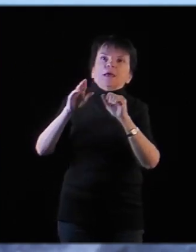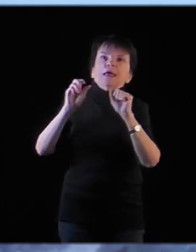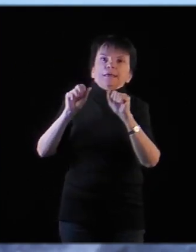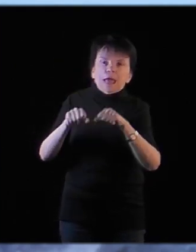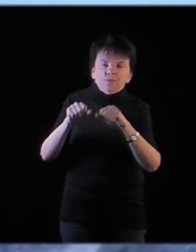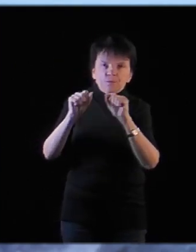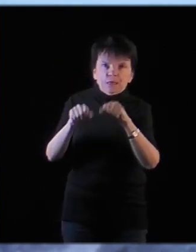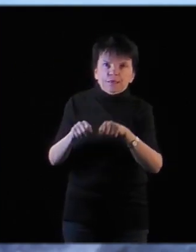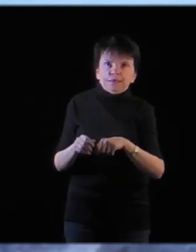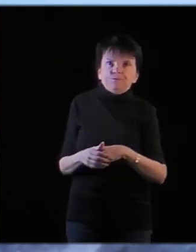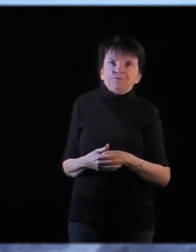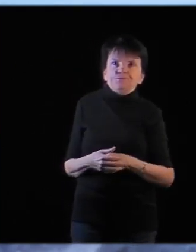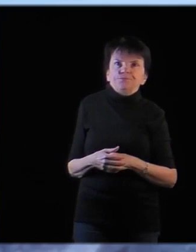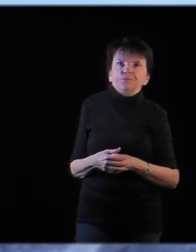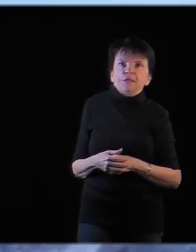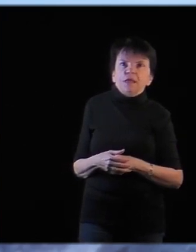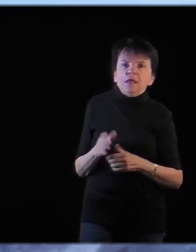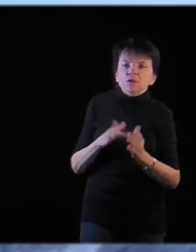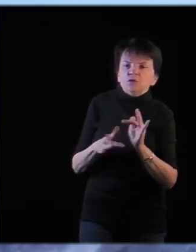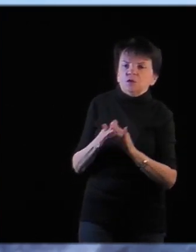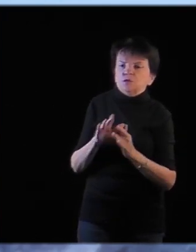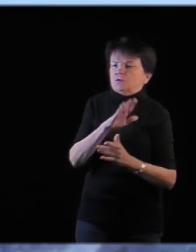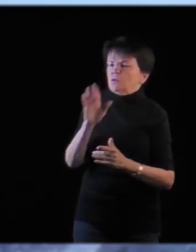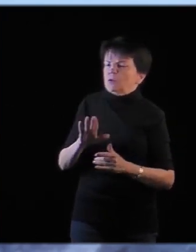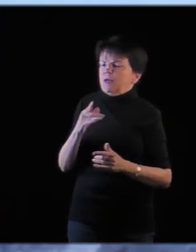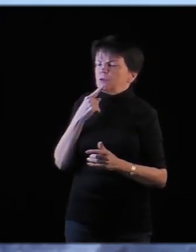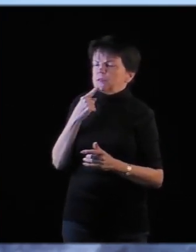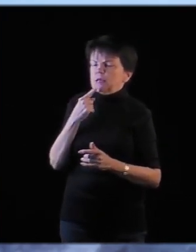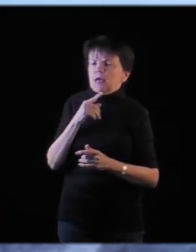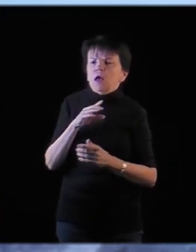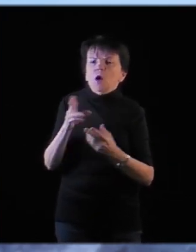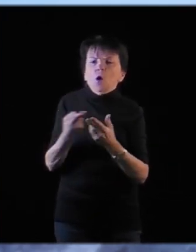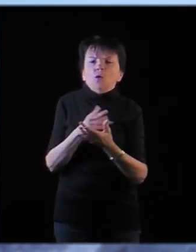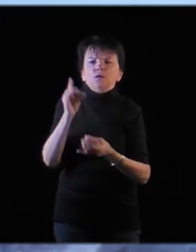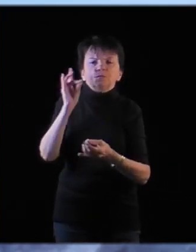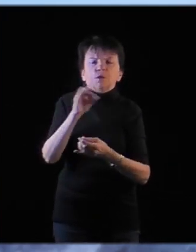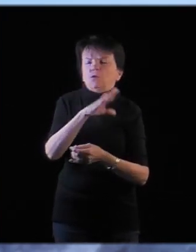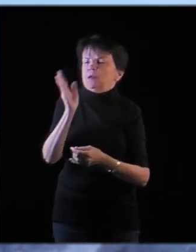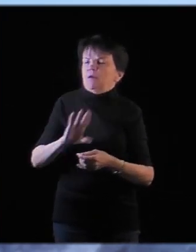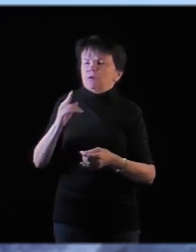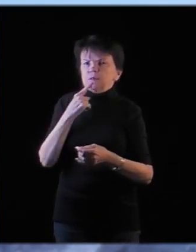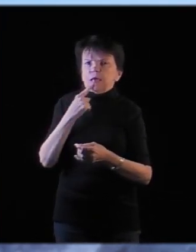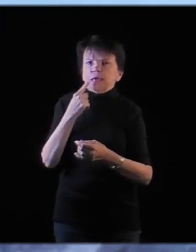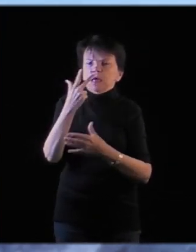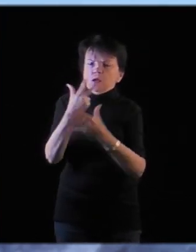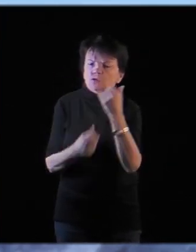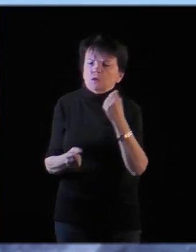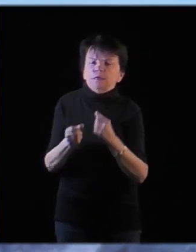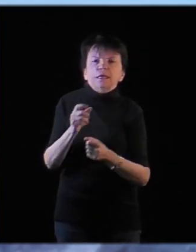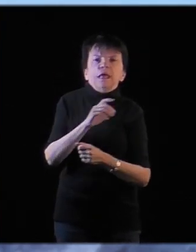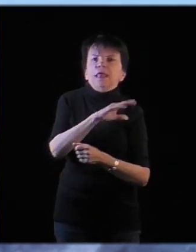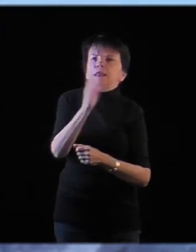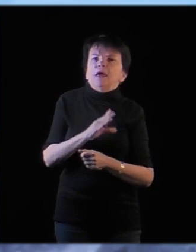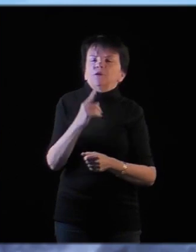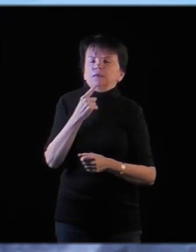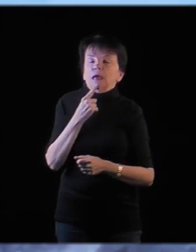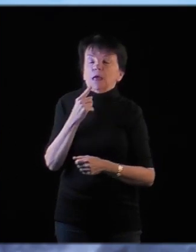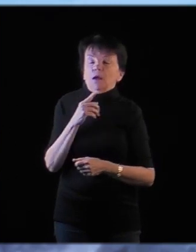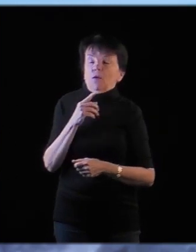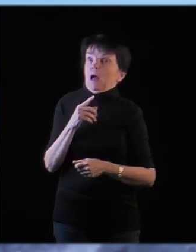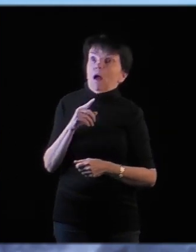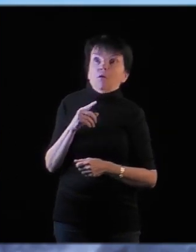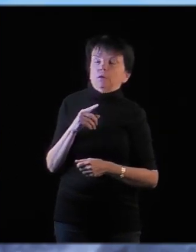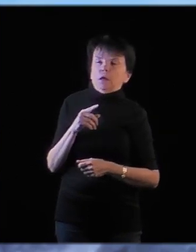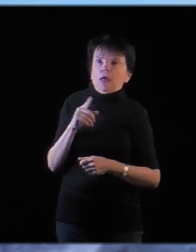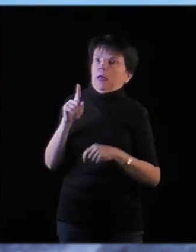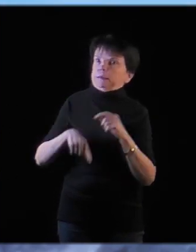Jesus will never say, the Heavenly Father, the Holy Spirit will never say, the Trinity will never say that, wow, I can't do